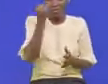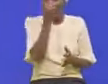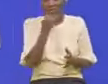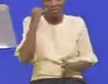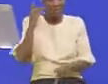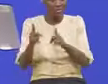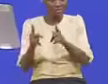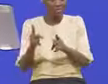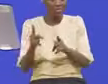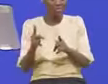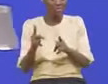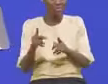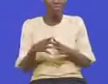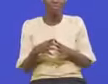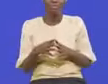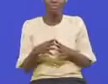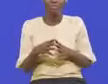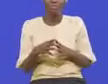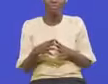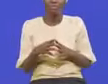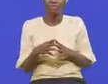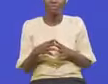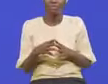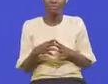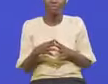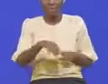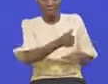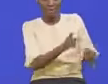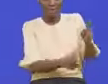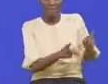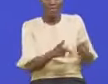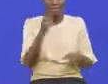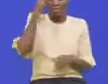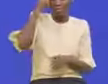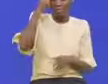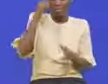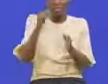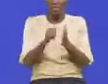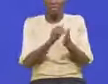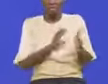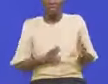Ame ɖewo bui bena Kristoa Israelviwo tɔ ɖeɖe ko wonye.